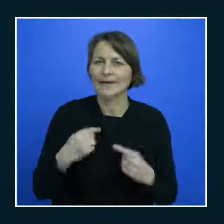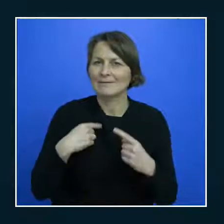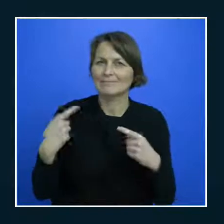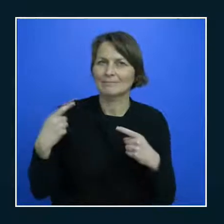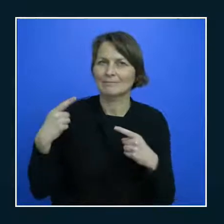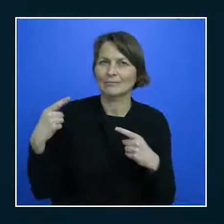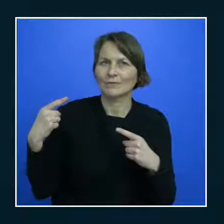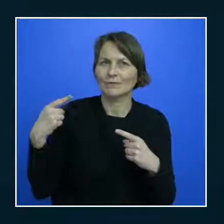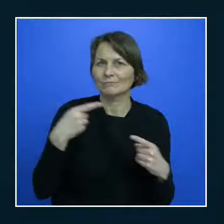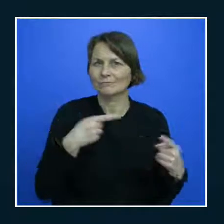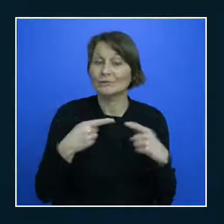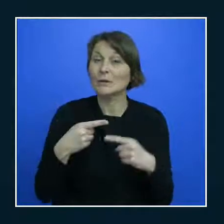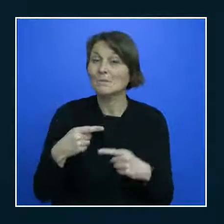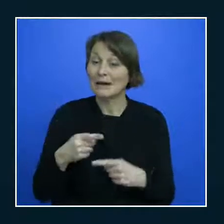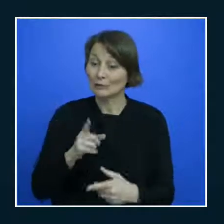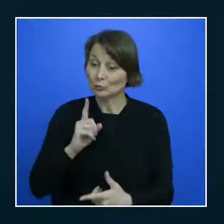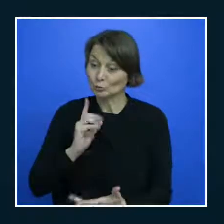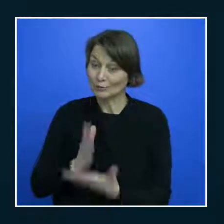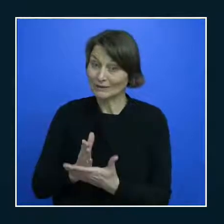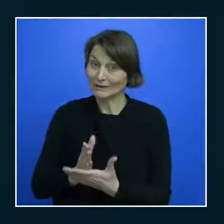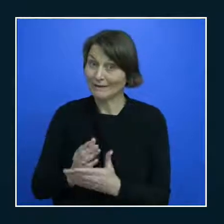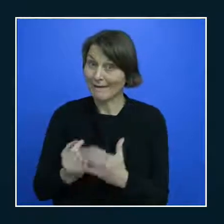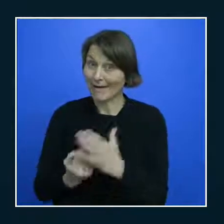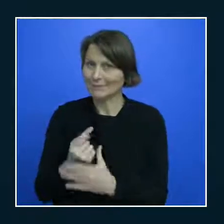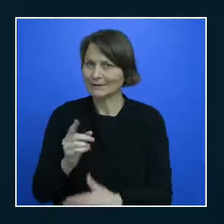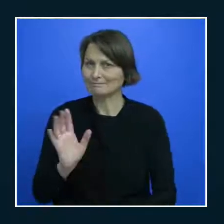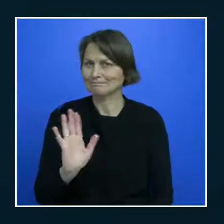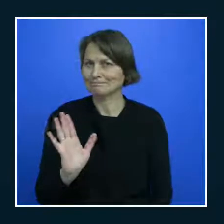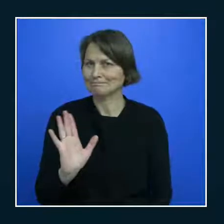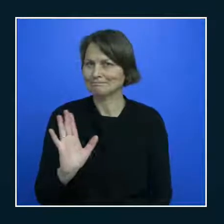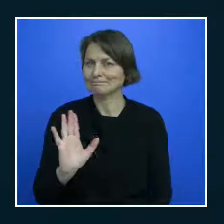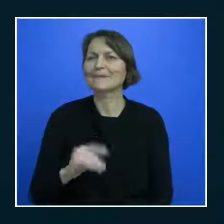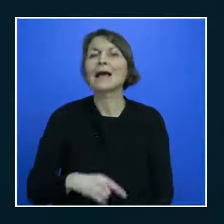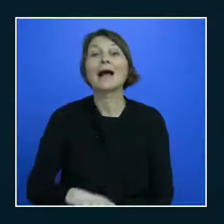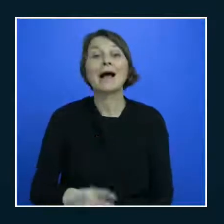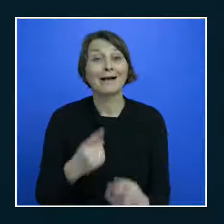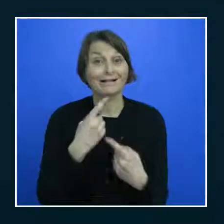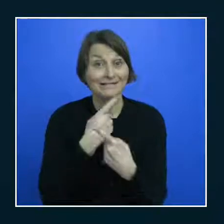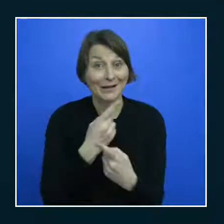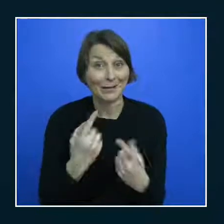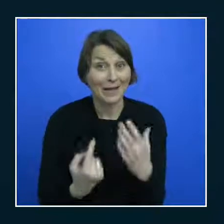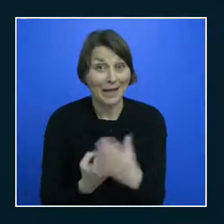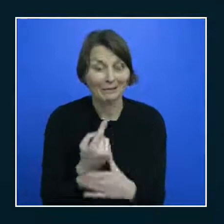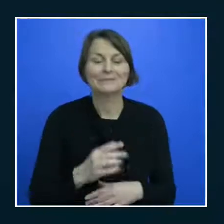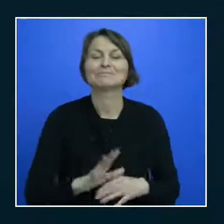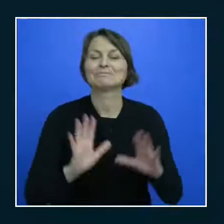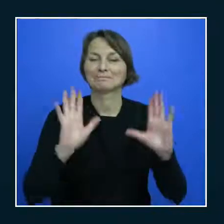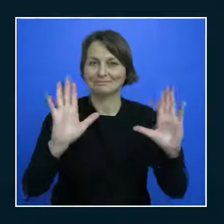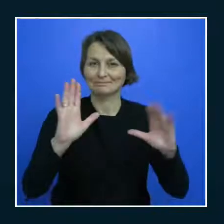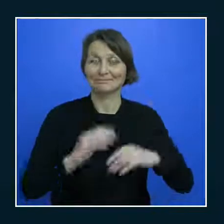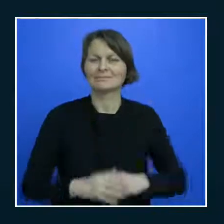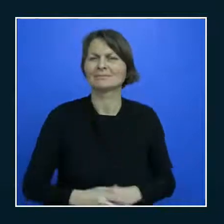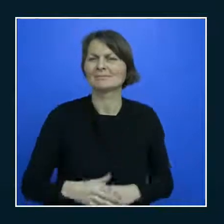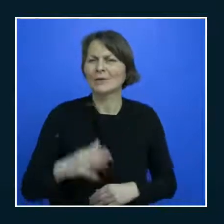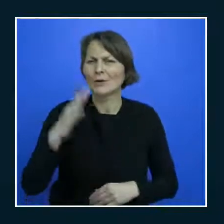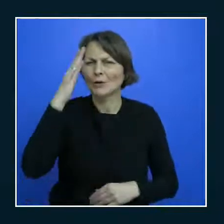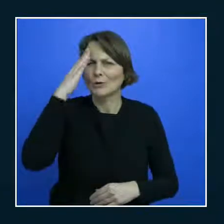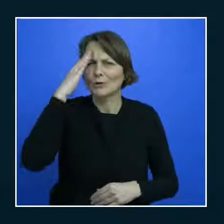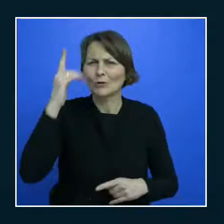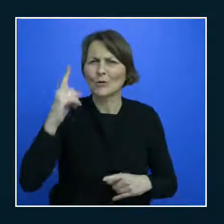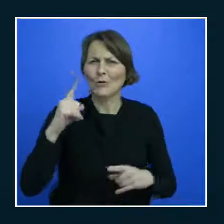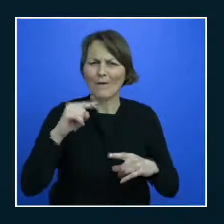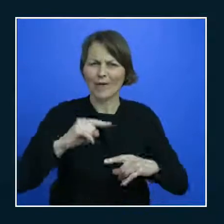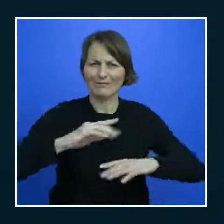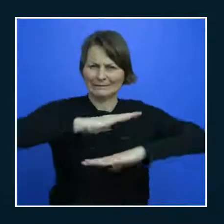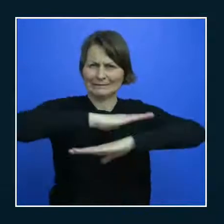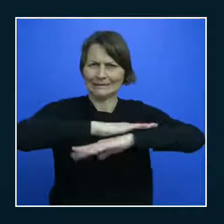Not the real story. I'll tell you what happened. So I was basically, there was like this big mustache table, and we're